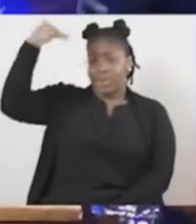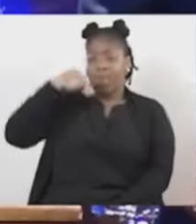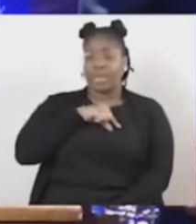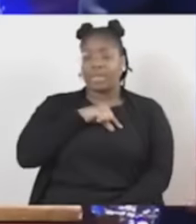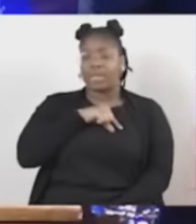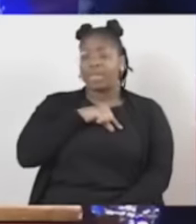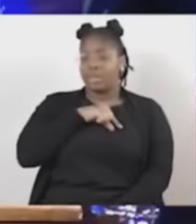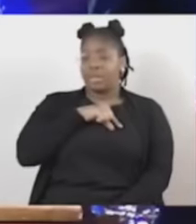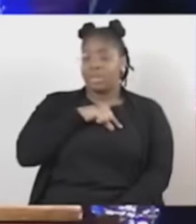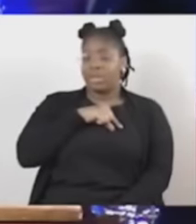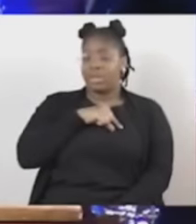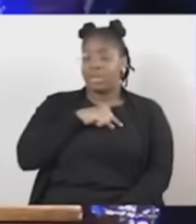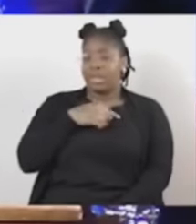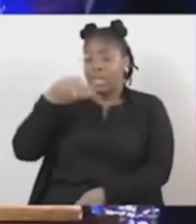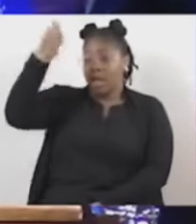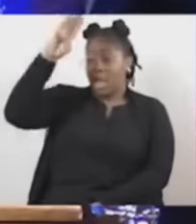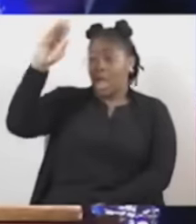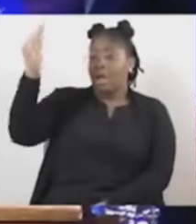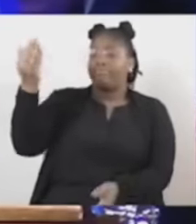is that God makes you aware